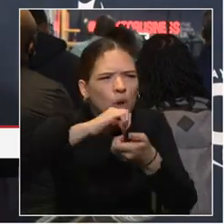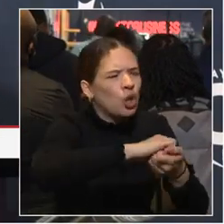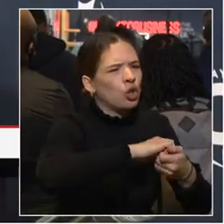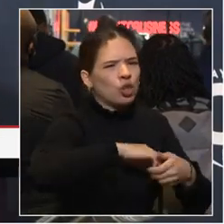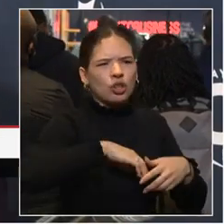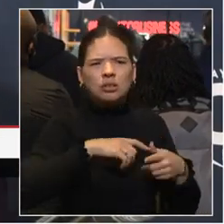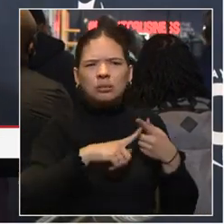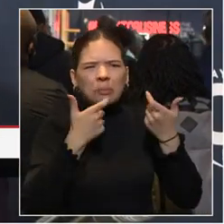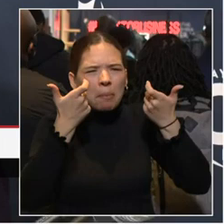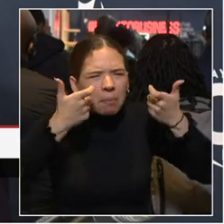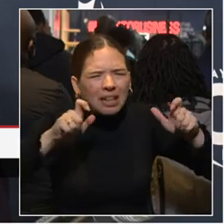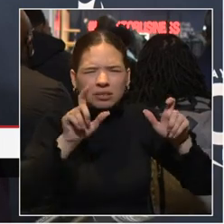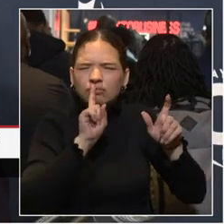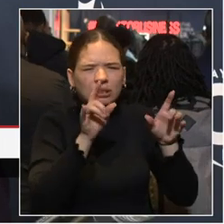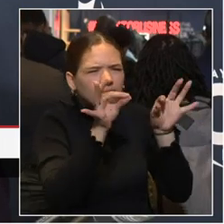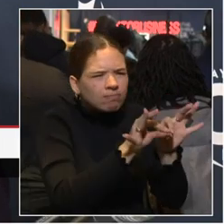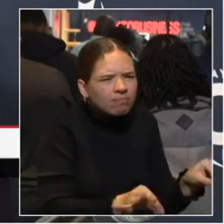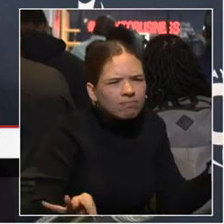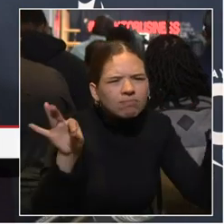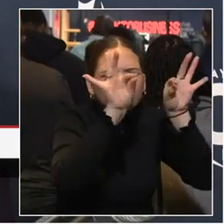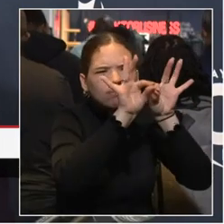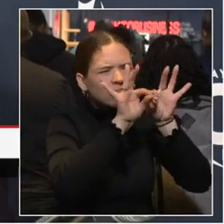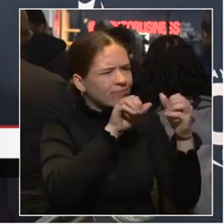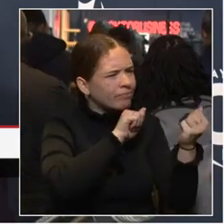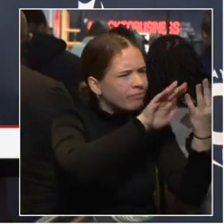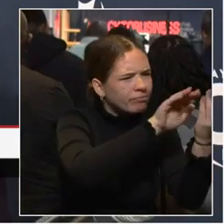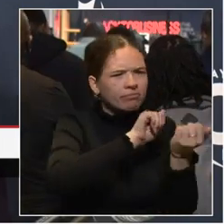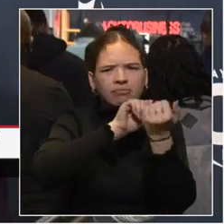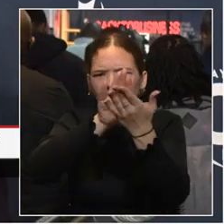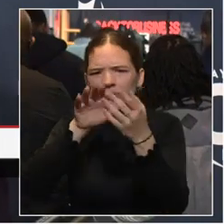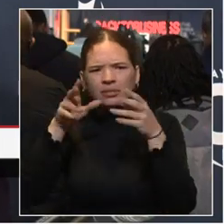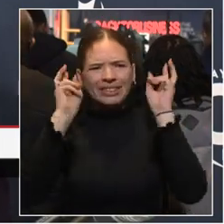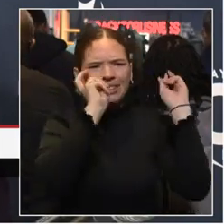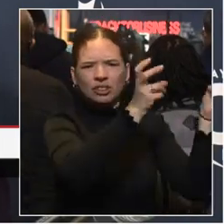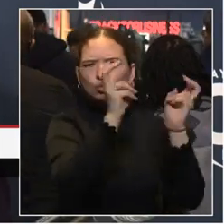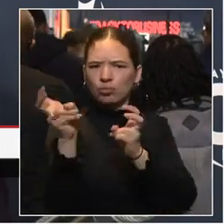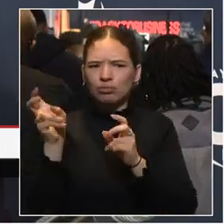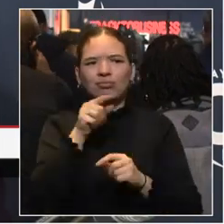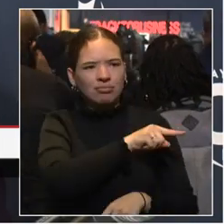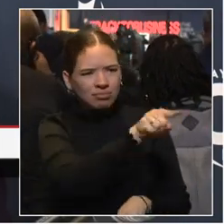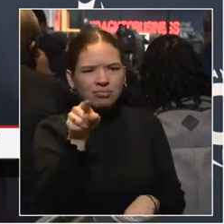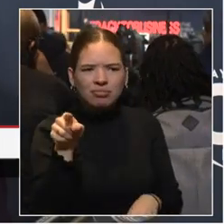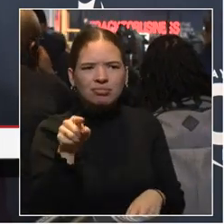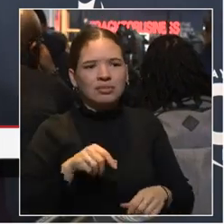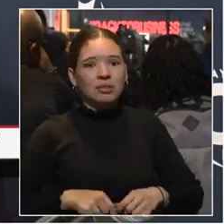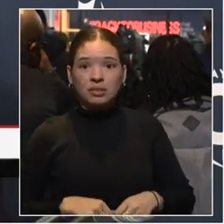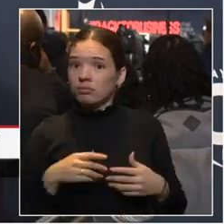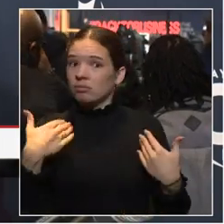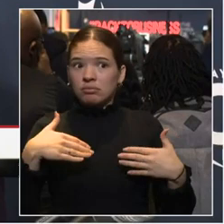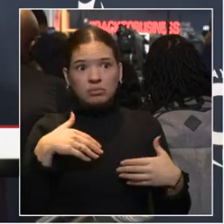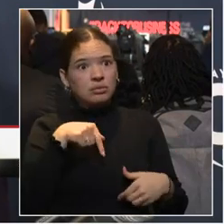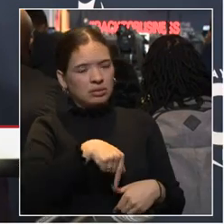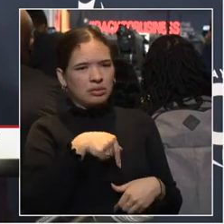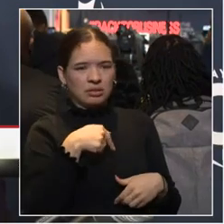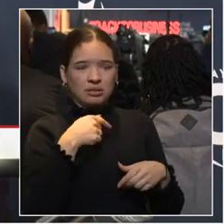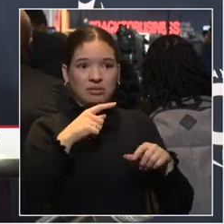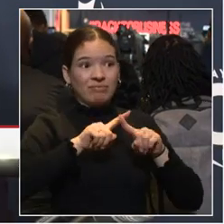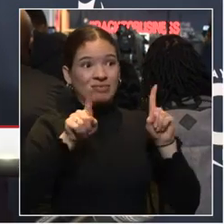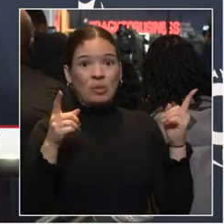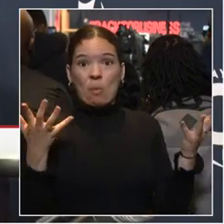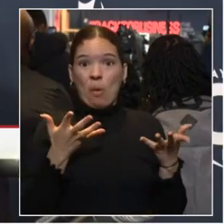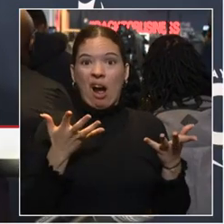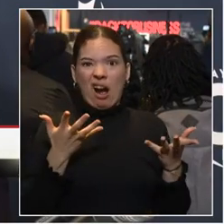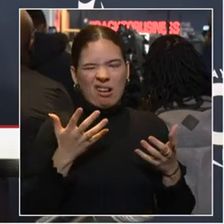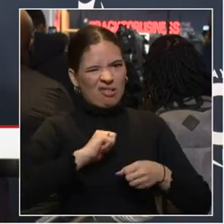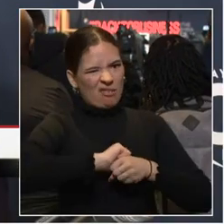issues. In other ways, the city's very different. Post-pandemic, we have a